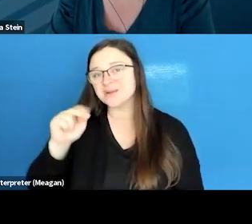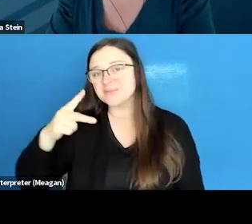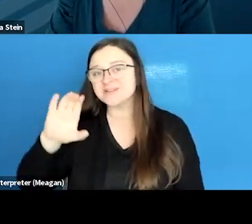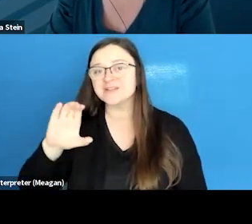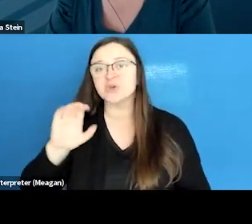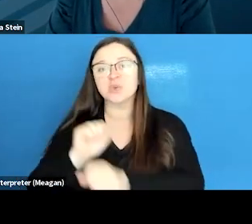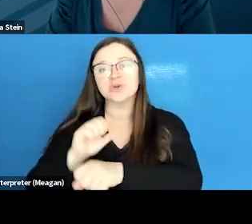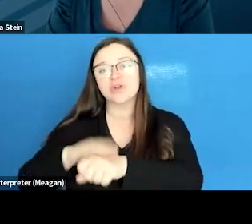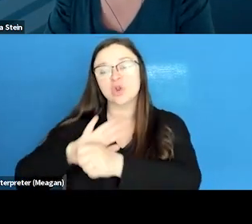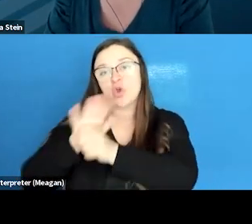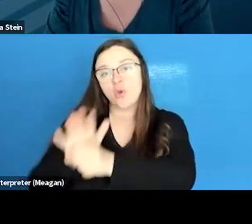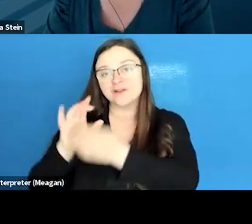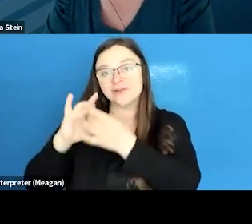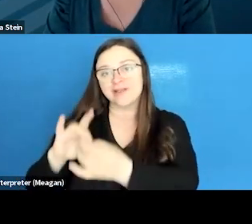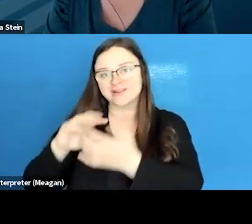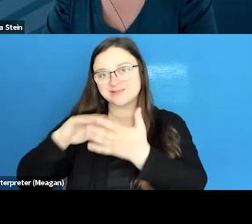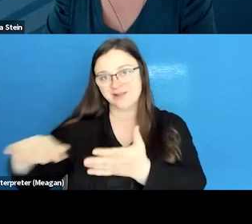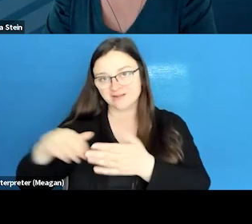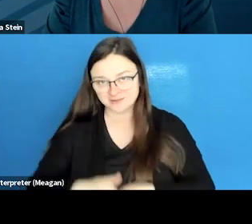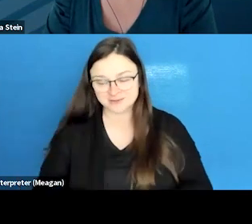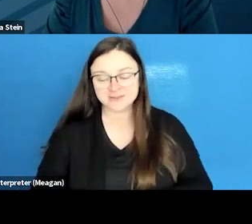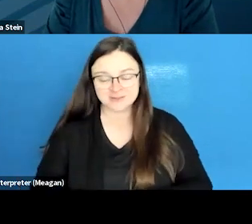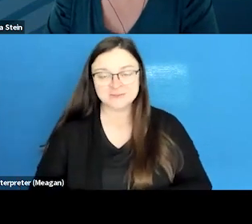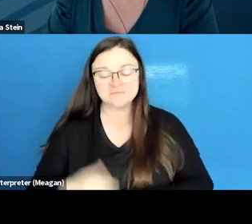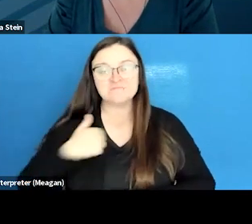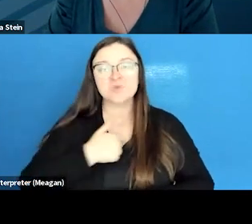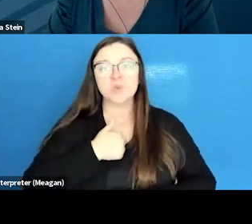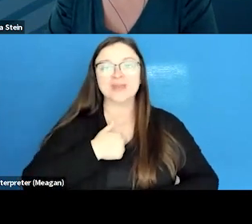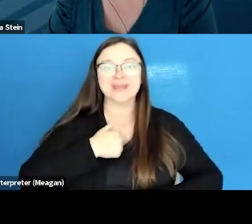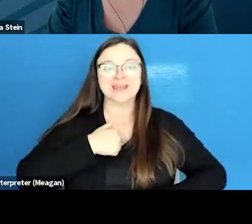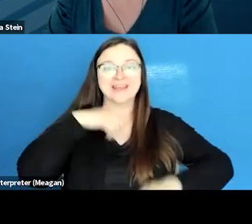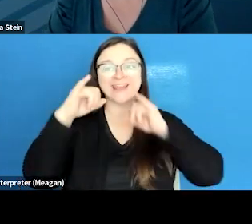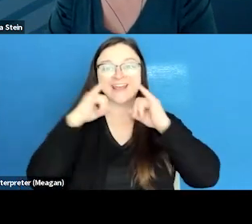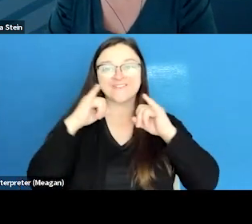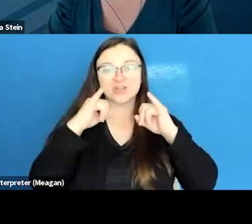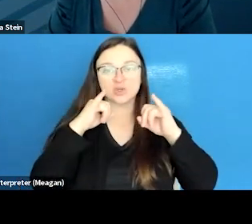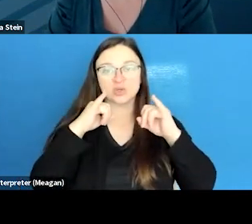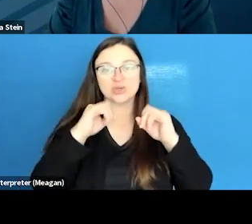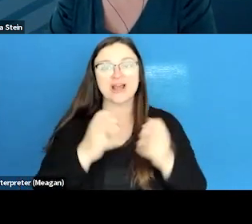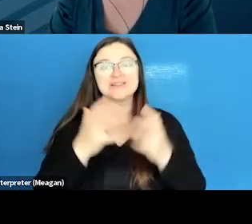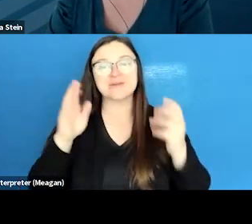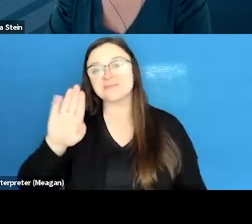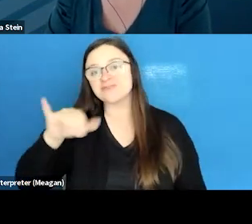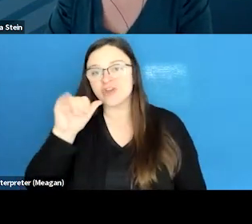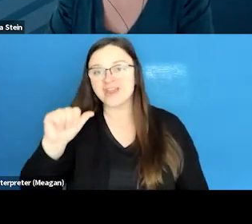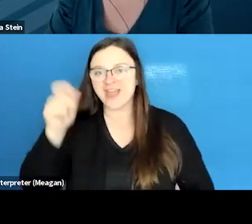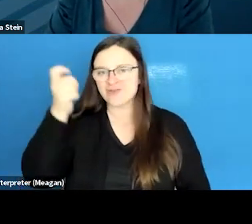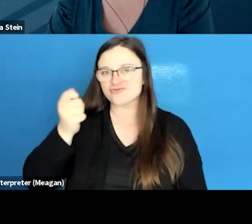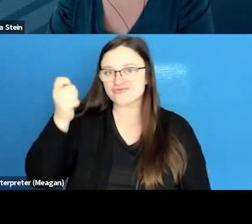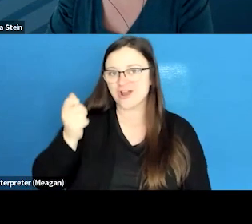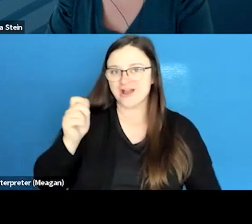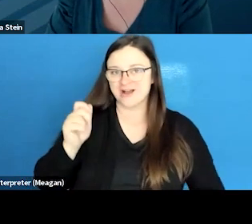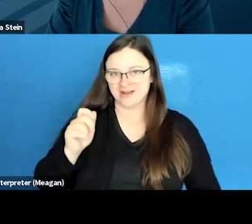a COVID-related study where we interviewed as many BJA grantees as we could for different types of